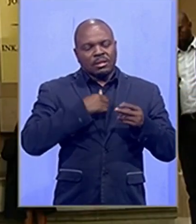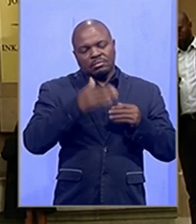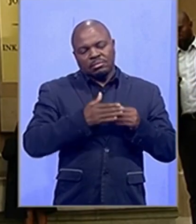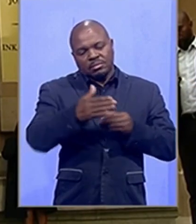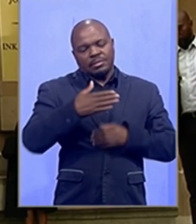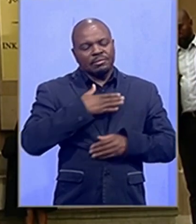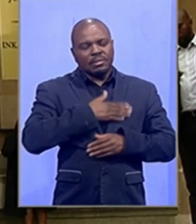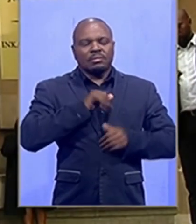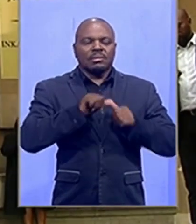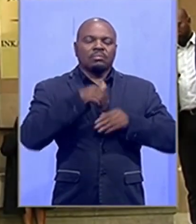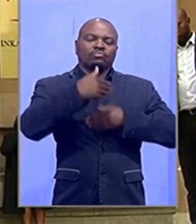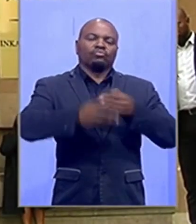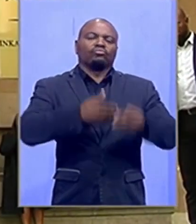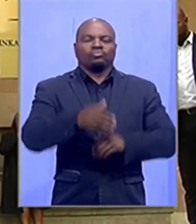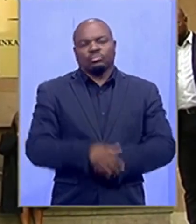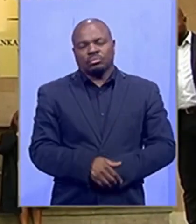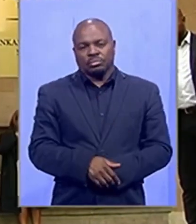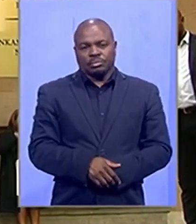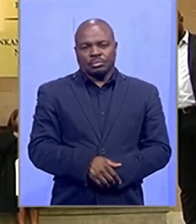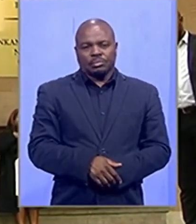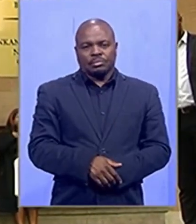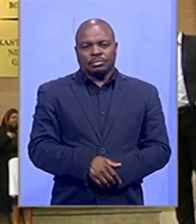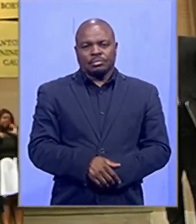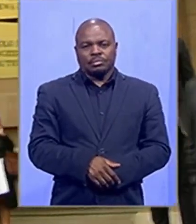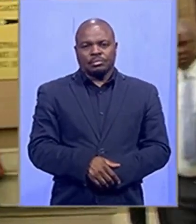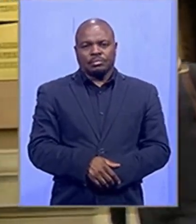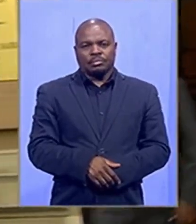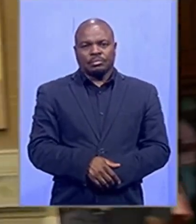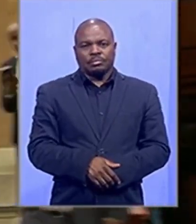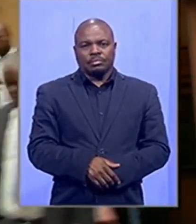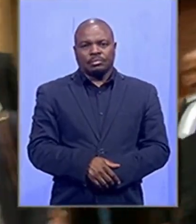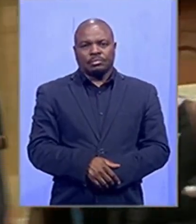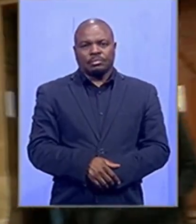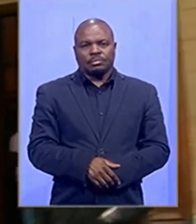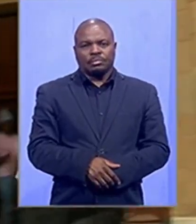nako. Offense Stimo, SABC News, Johannesburg.